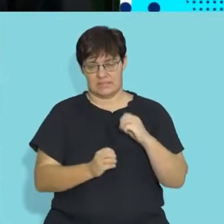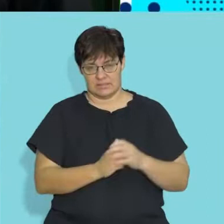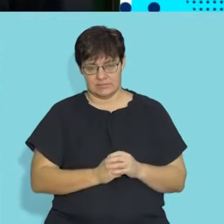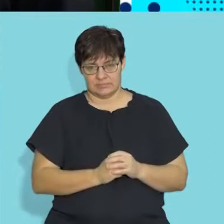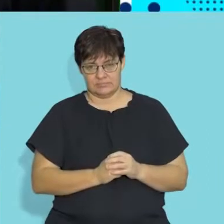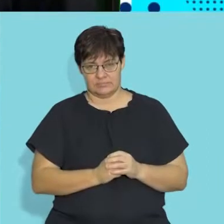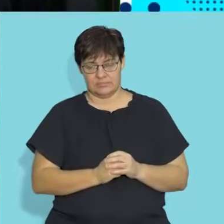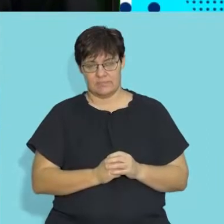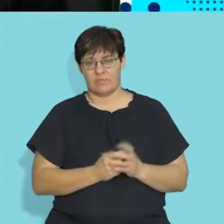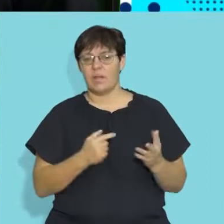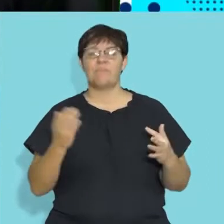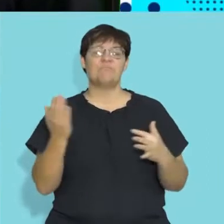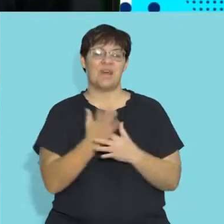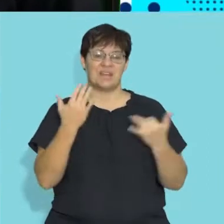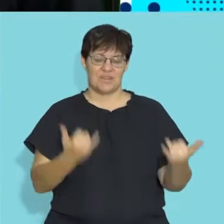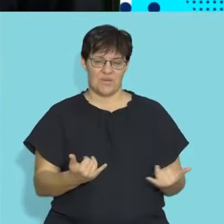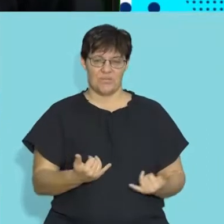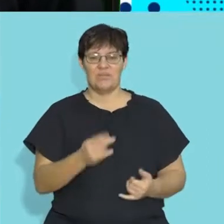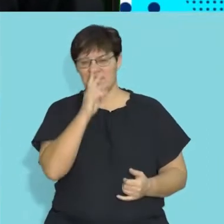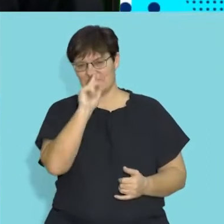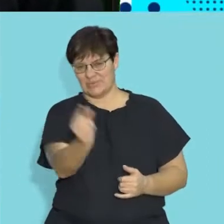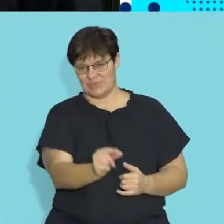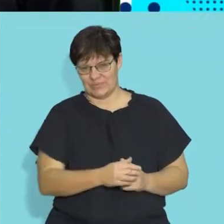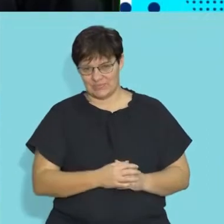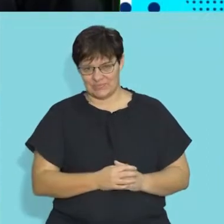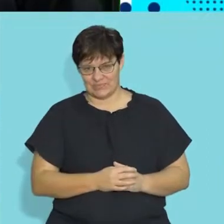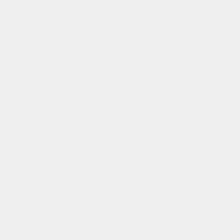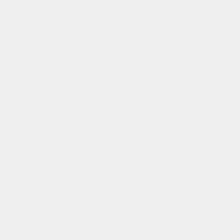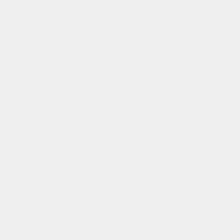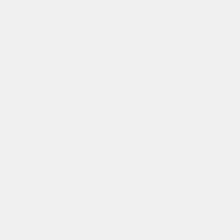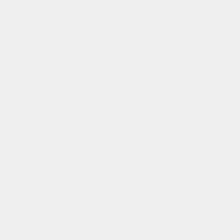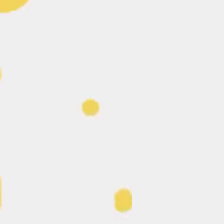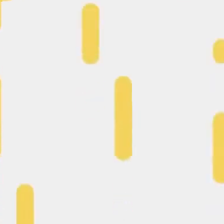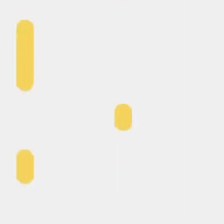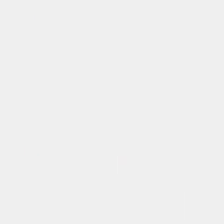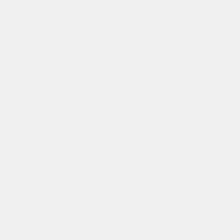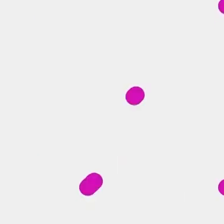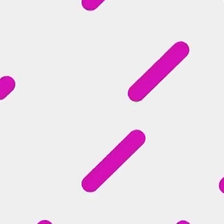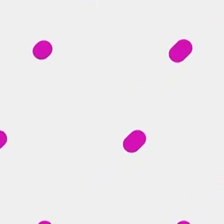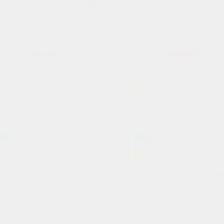action. Okay guys, let's take a break and we'll see you just now.